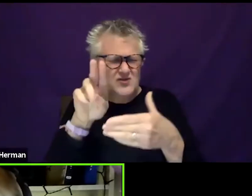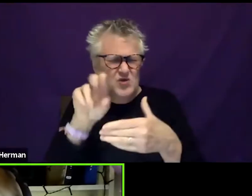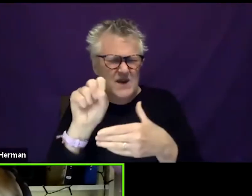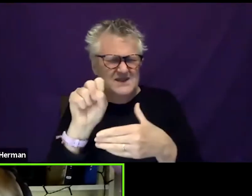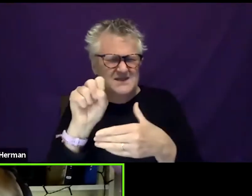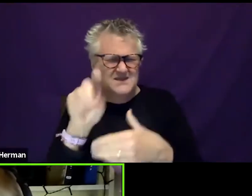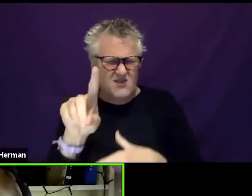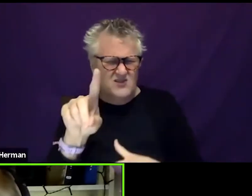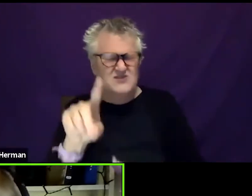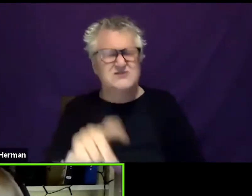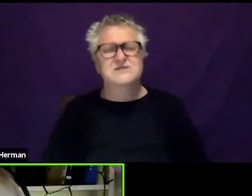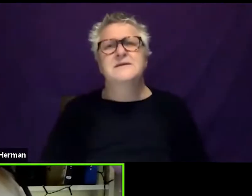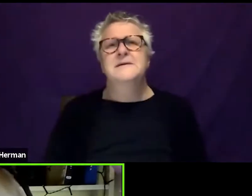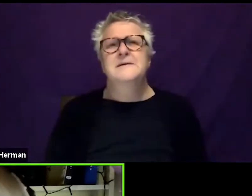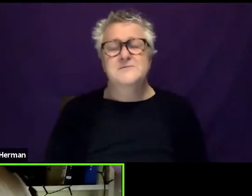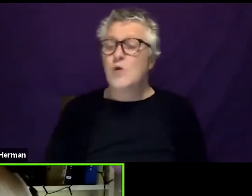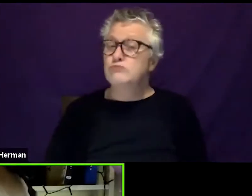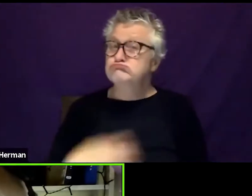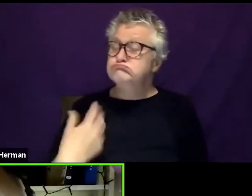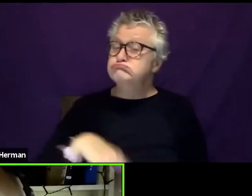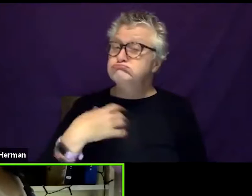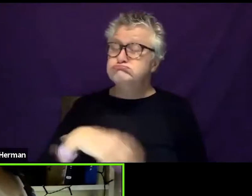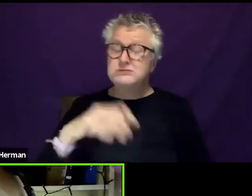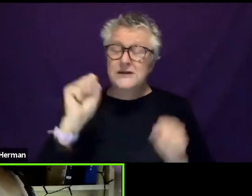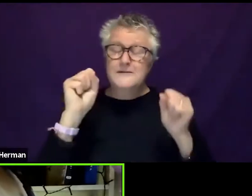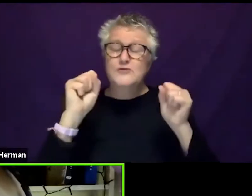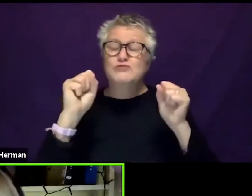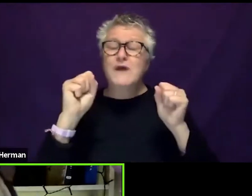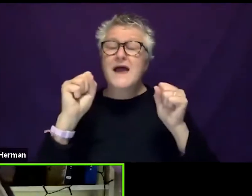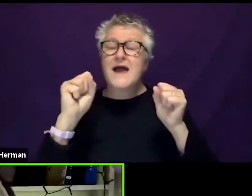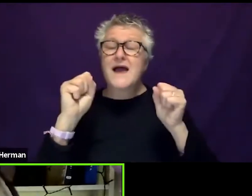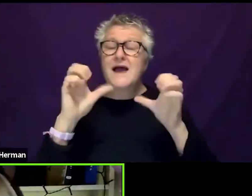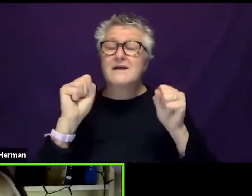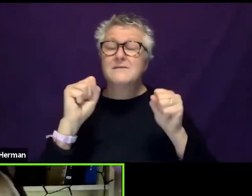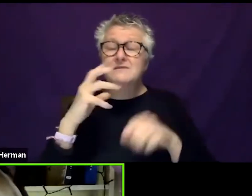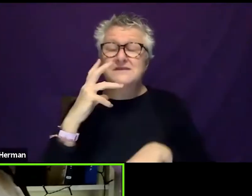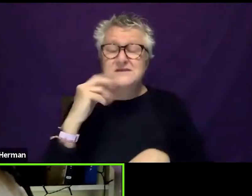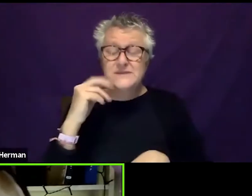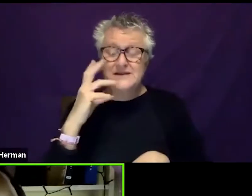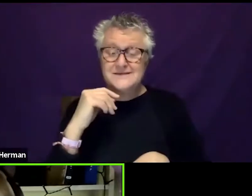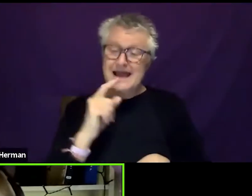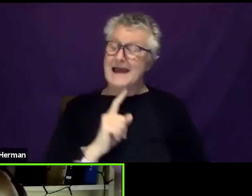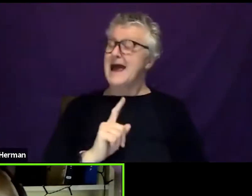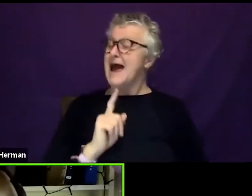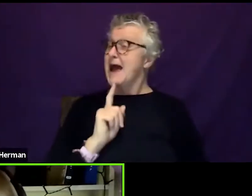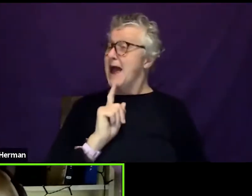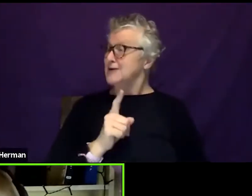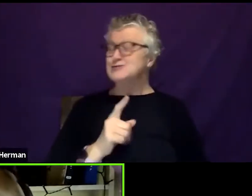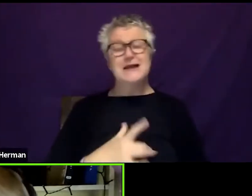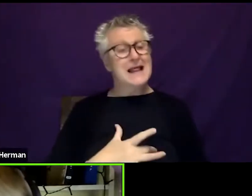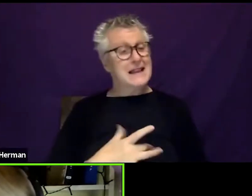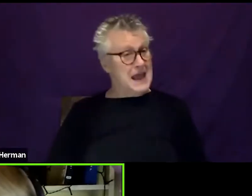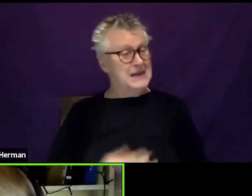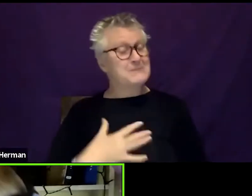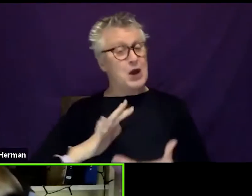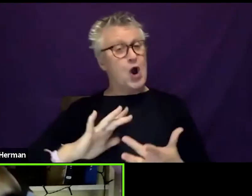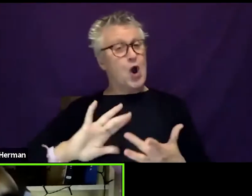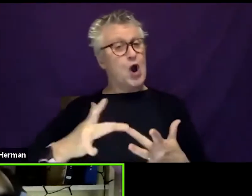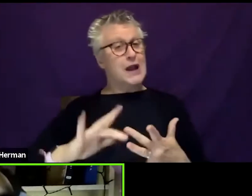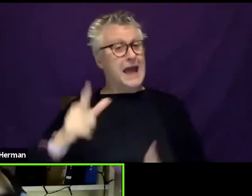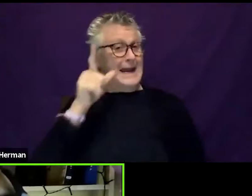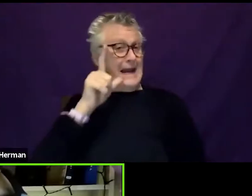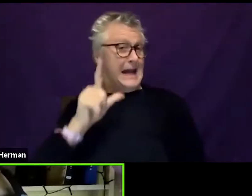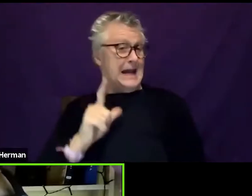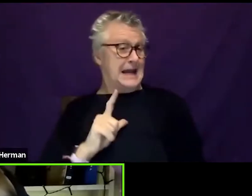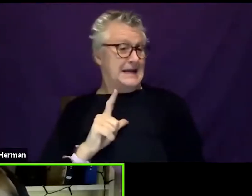So it's been an incredible experience, and I quite like being an online landlady. It's quite fun. But it does mean